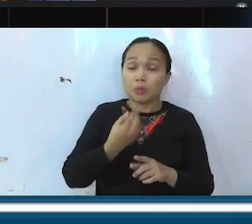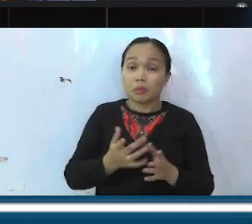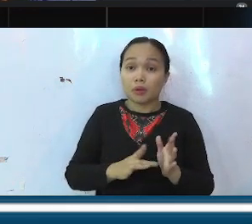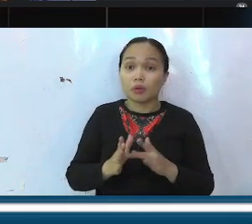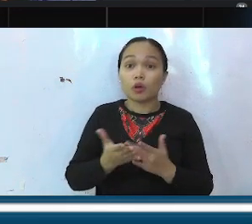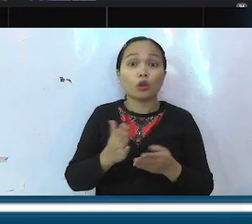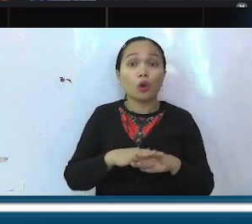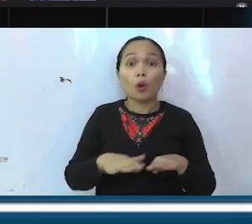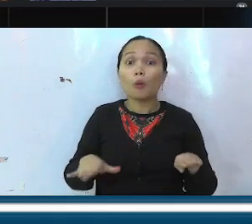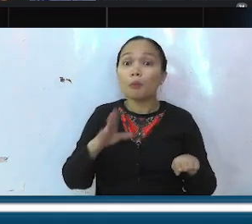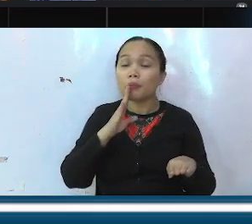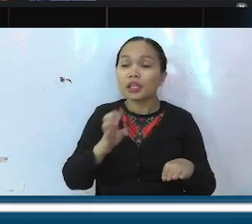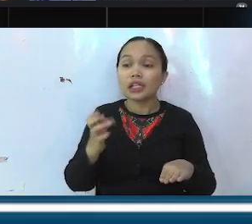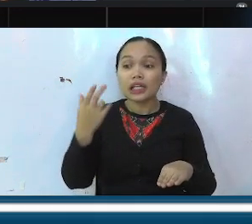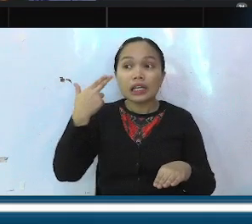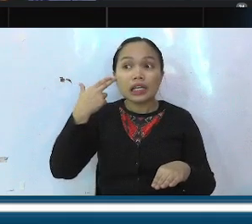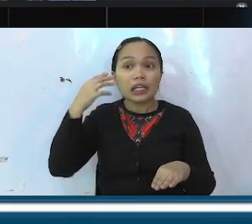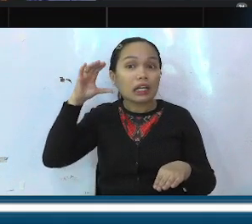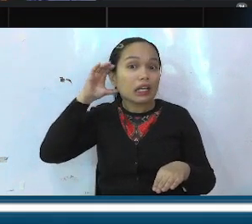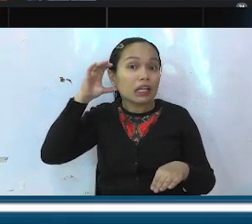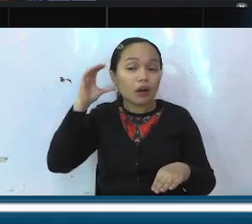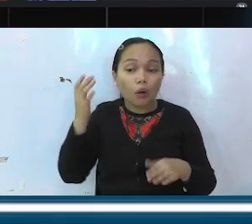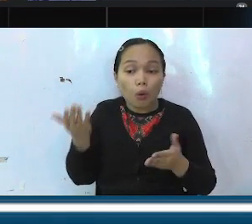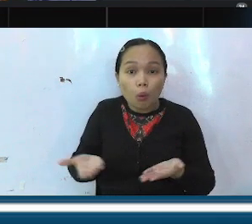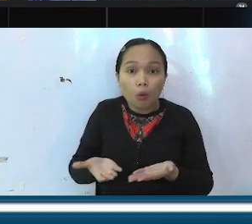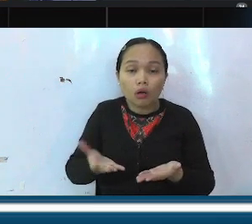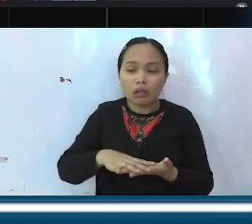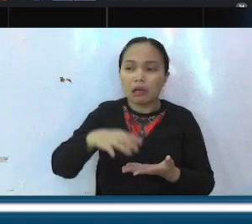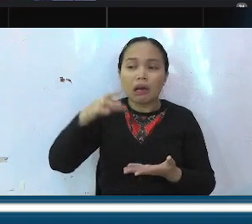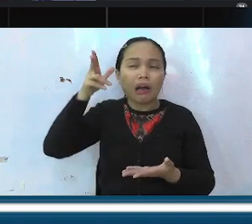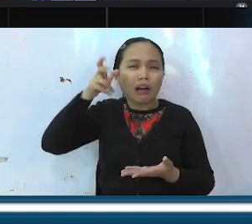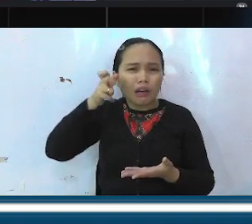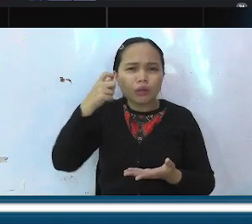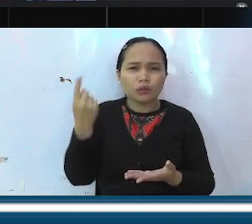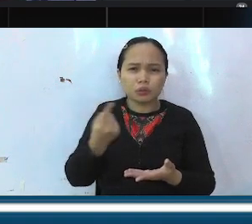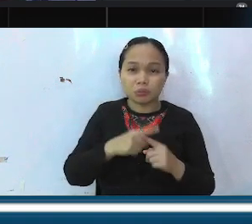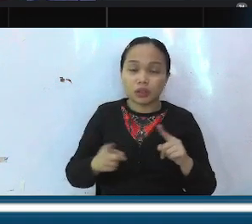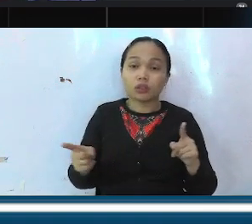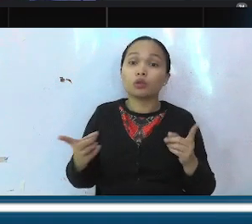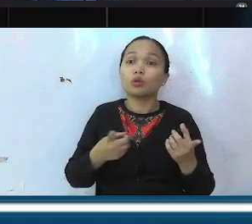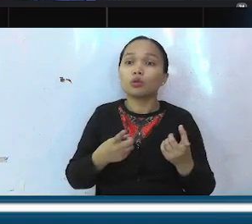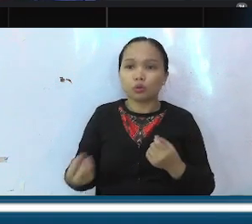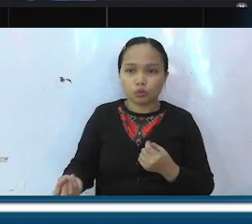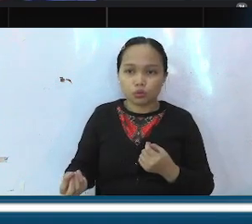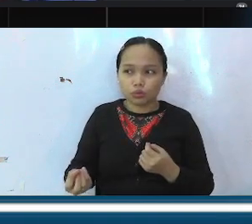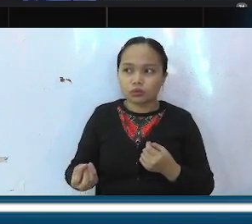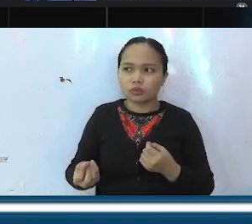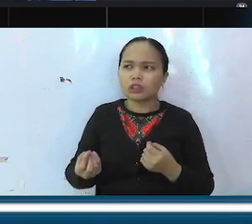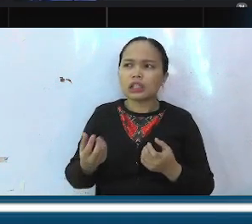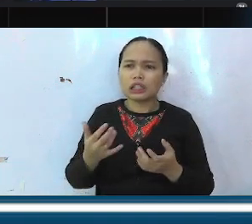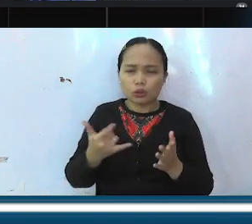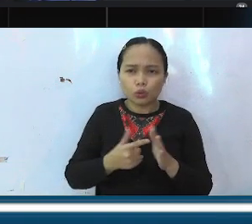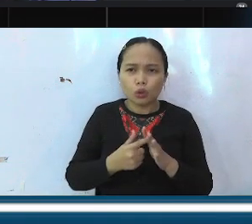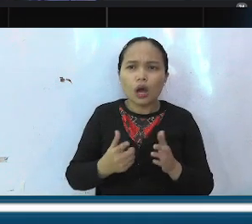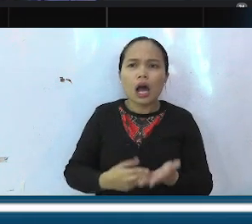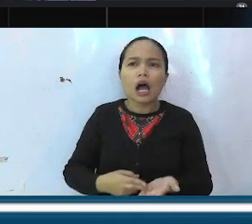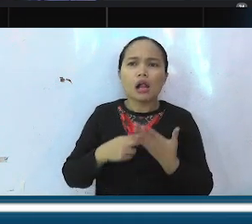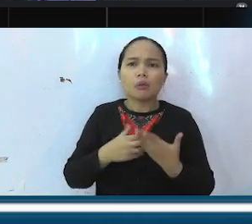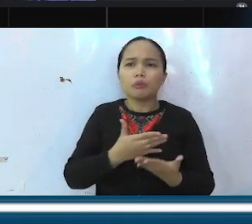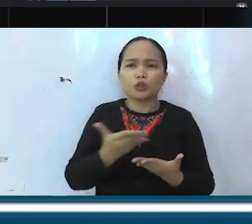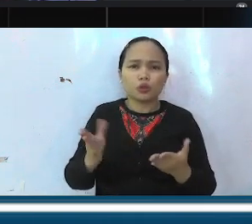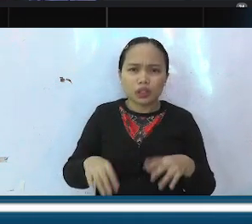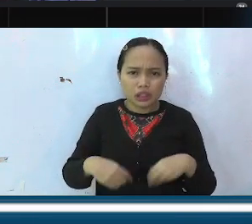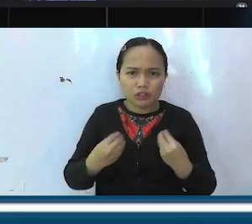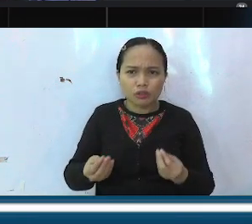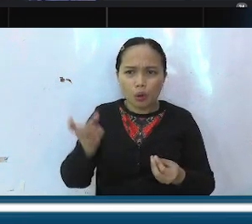Yeah. But a doer of the word. That's right. Okay. When you have a great pastor to help guide you, to help give you wisdom,